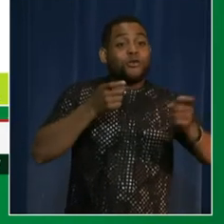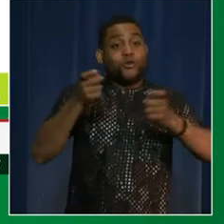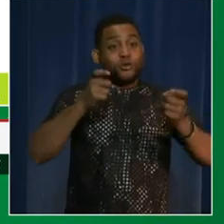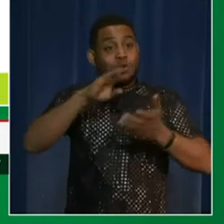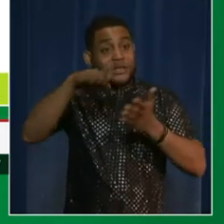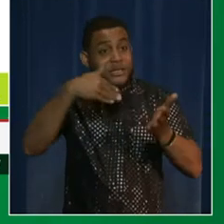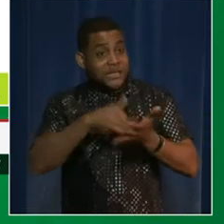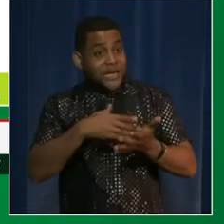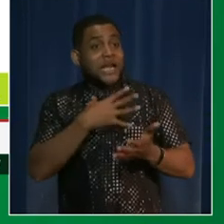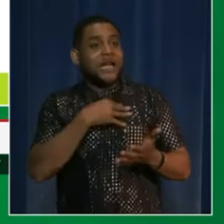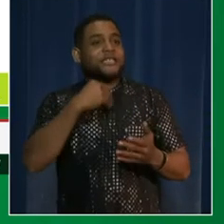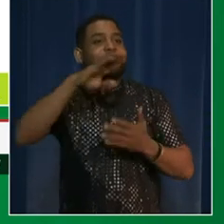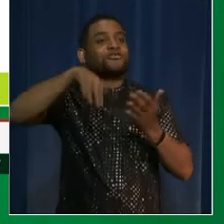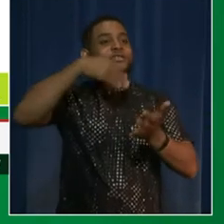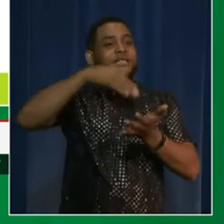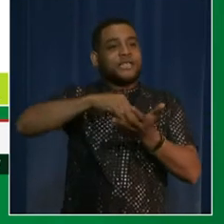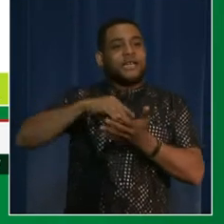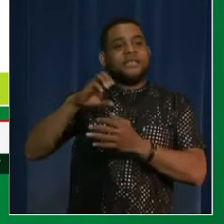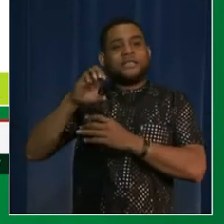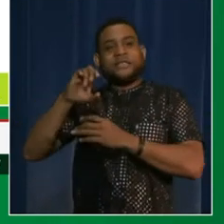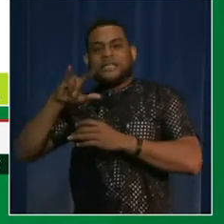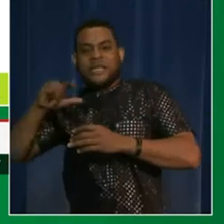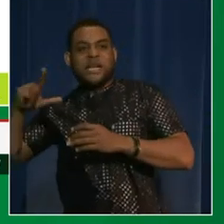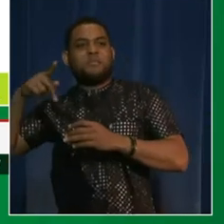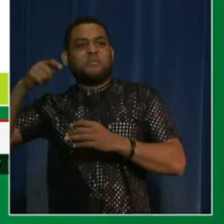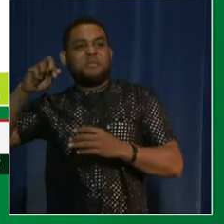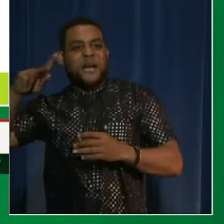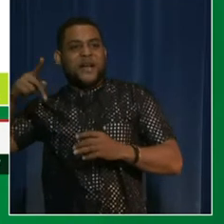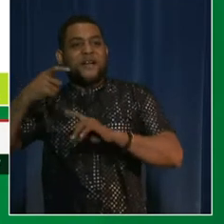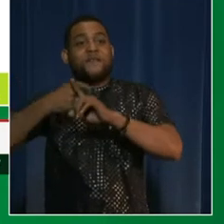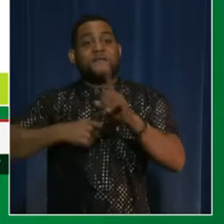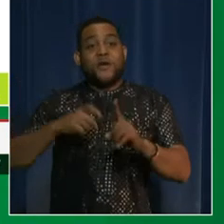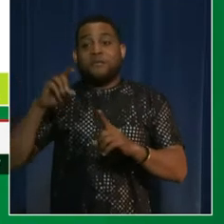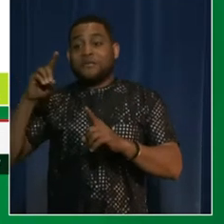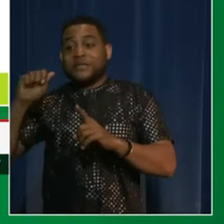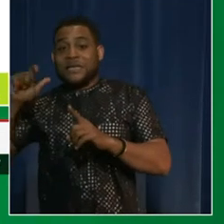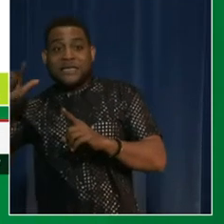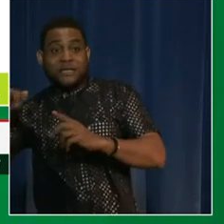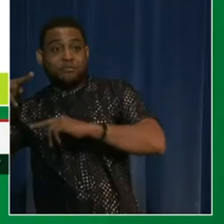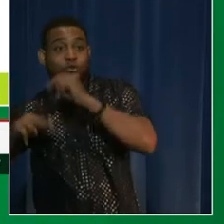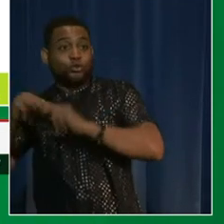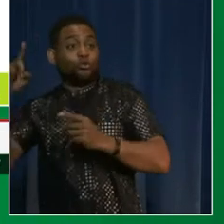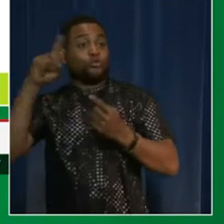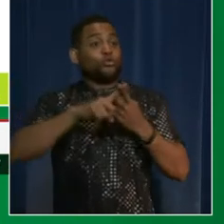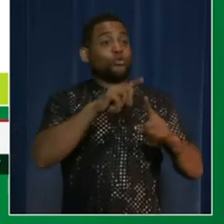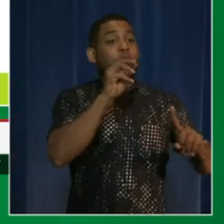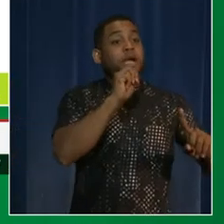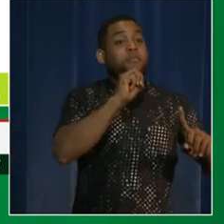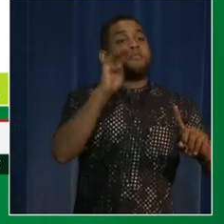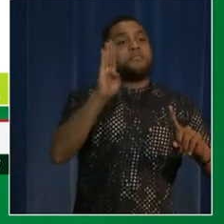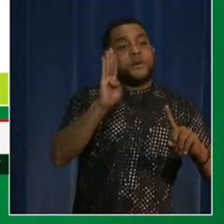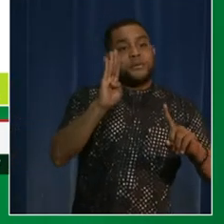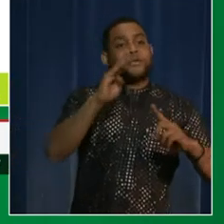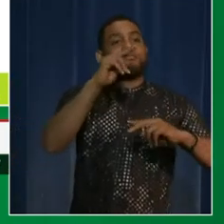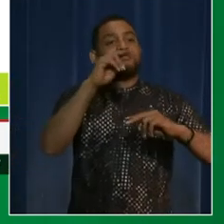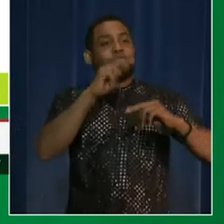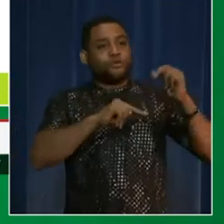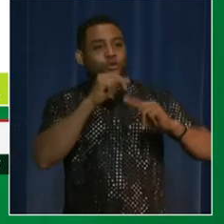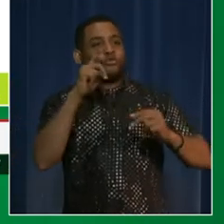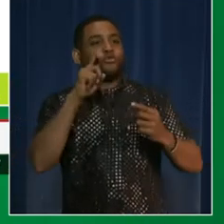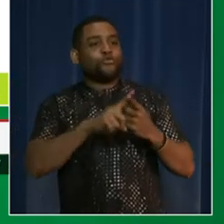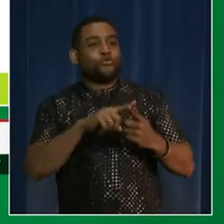Cell Block from the Daly Building to the Marion Barry Jr. Building and 501 New York Avenue,